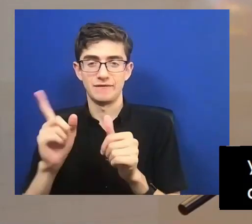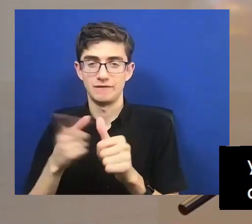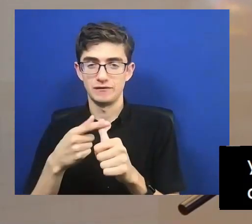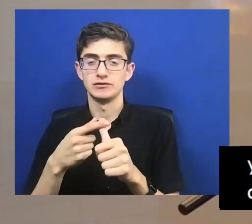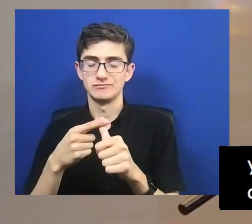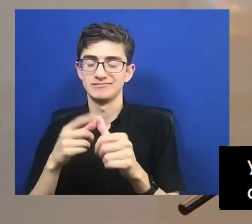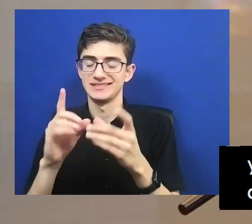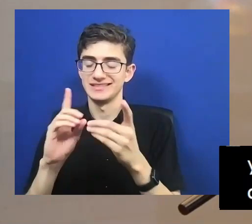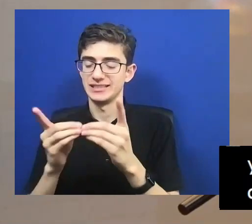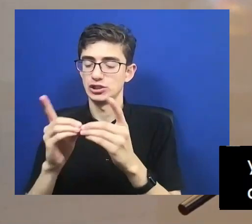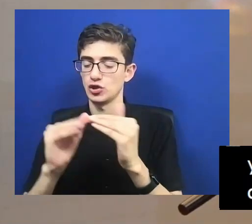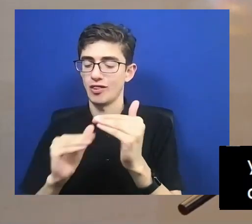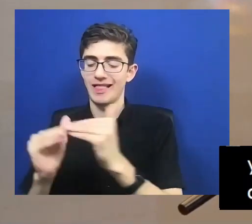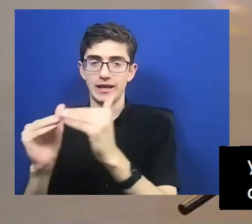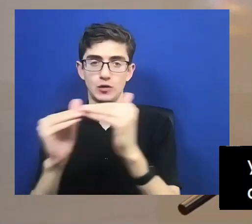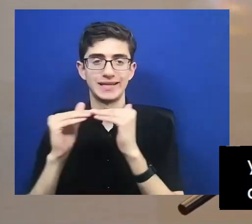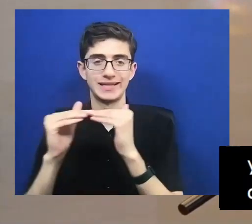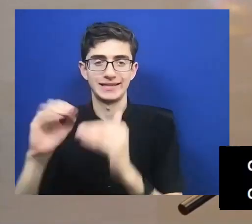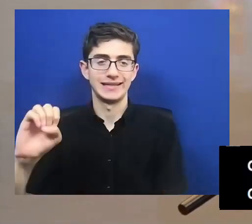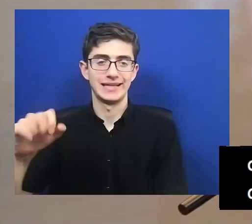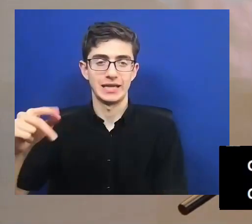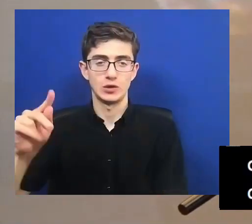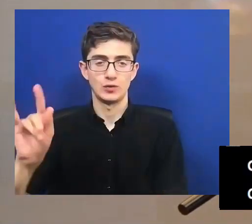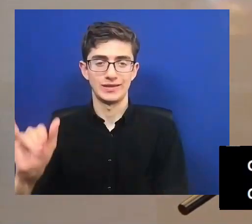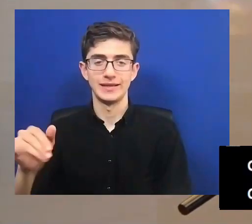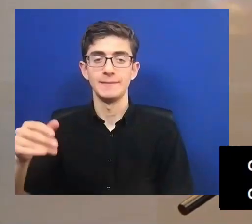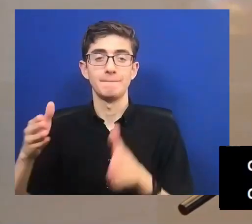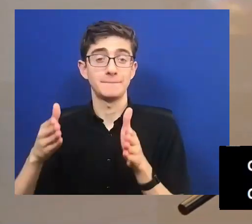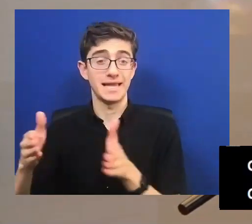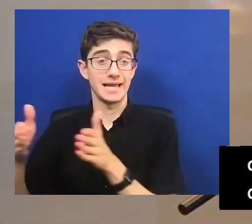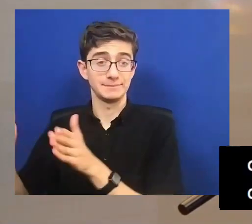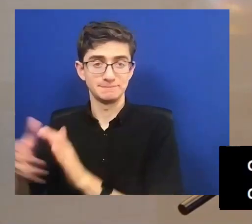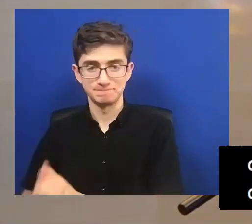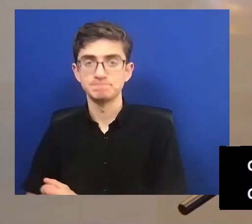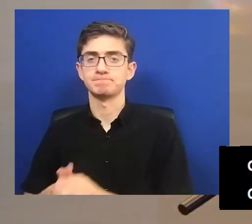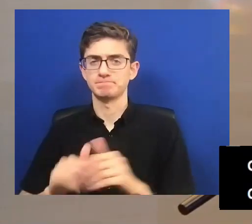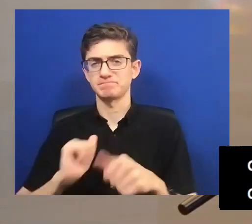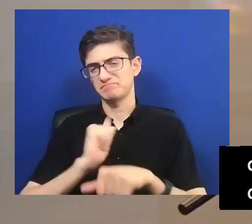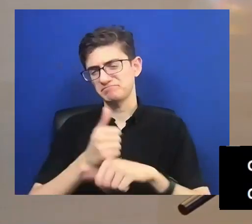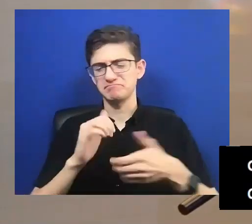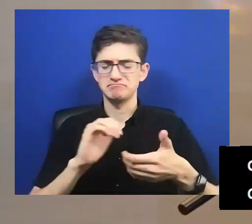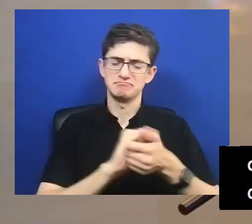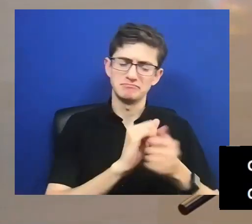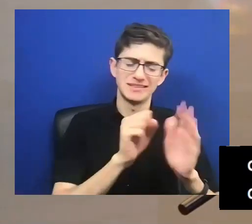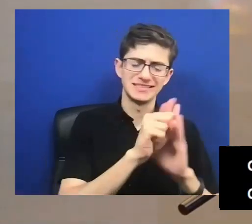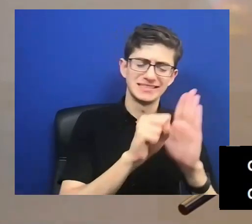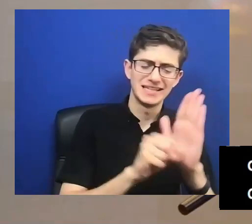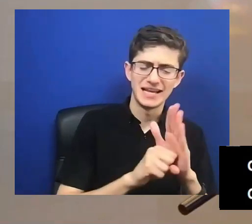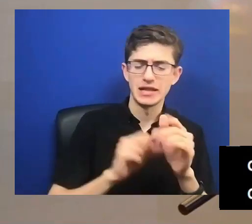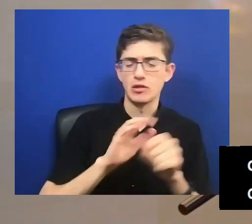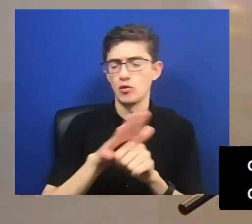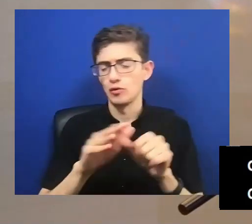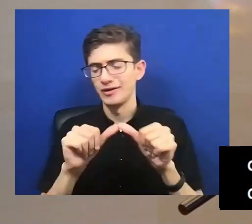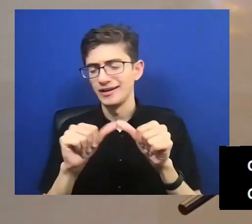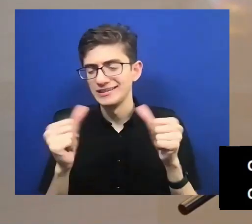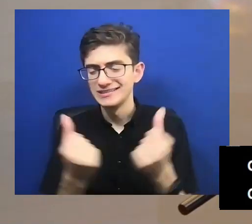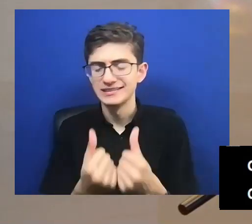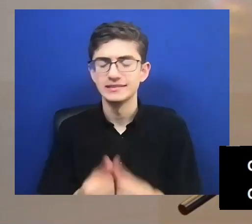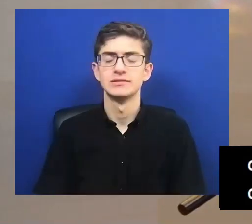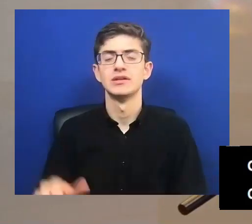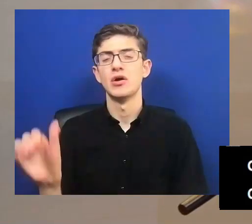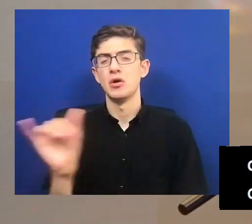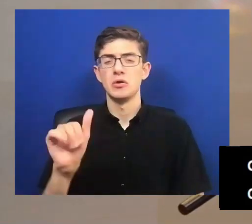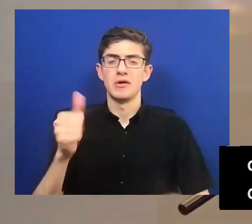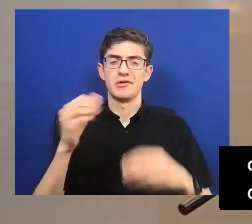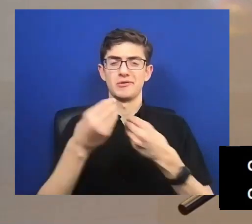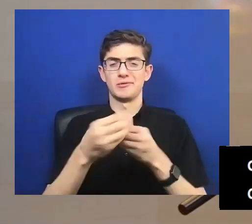plan. This will be done in collaboration with other state and local agencies, plus private and not-for-profit organizations,